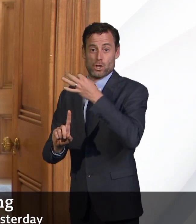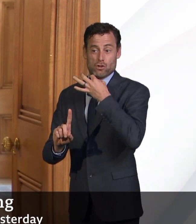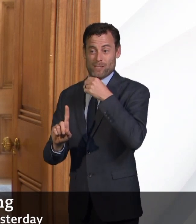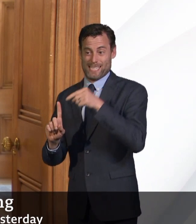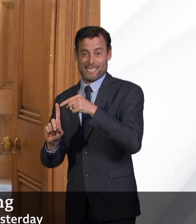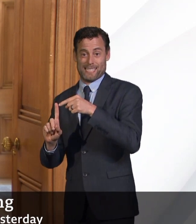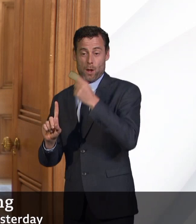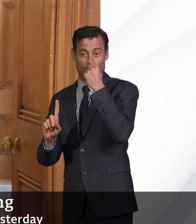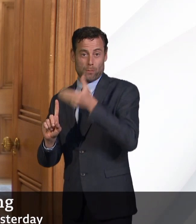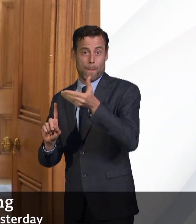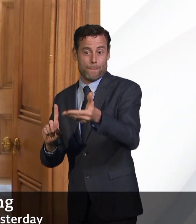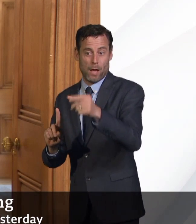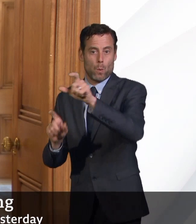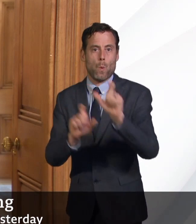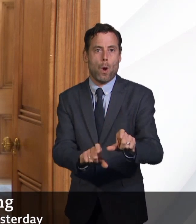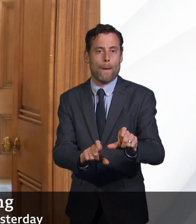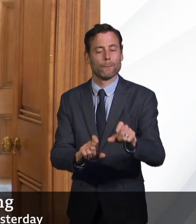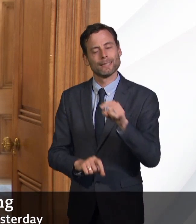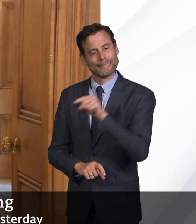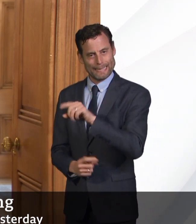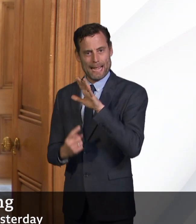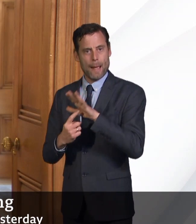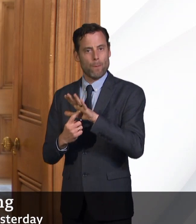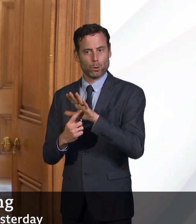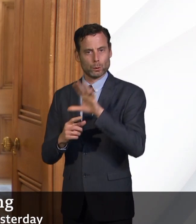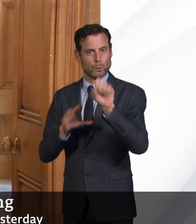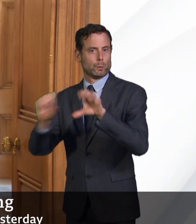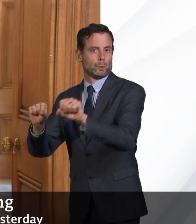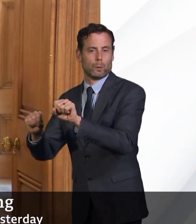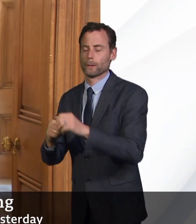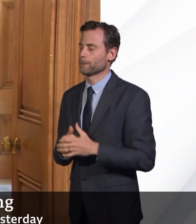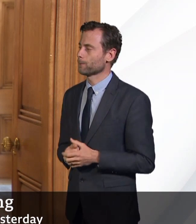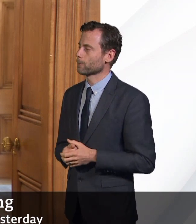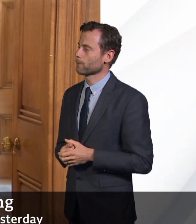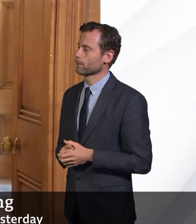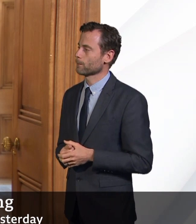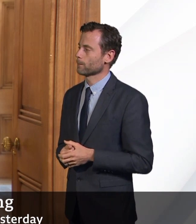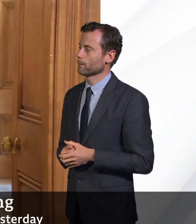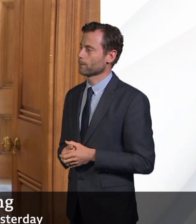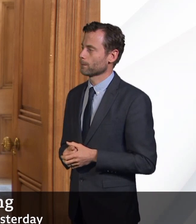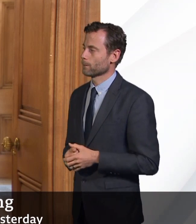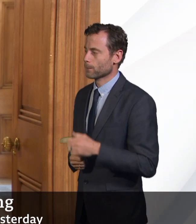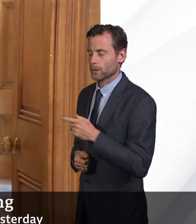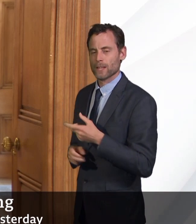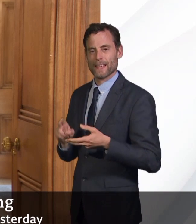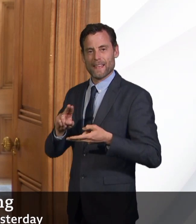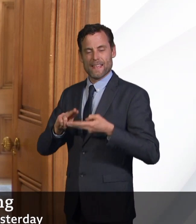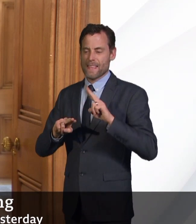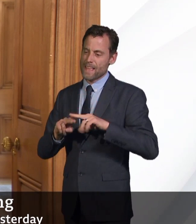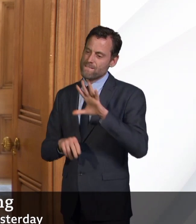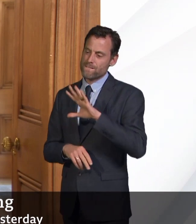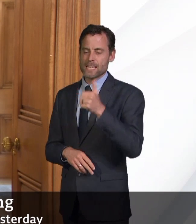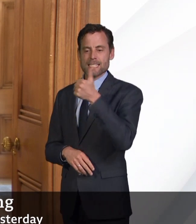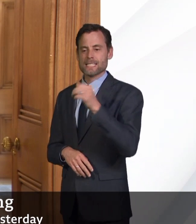is very important. The work that we've done suggests that if you've got around 60% of the population on this app, then it